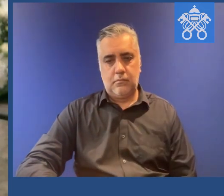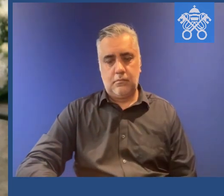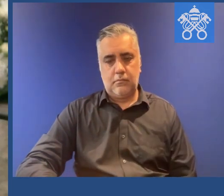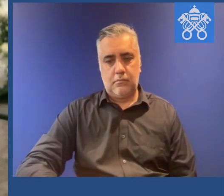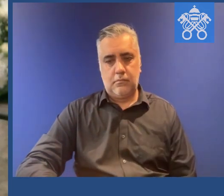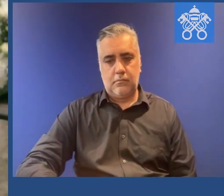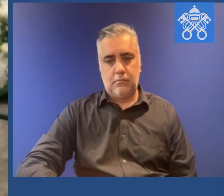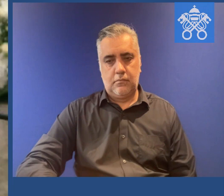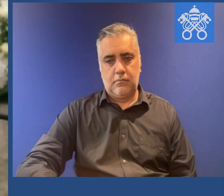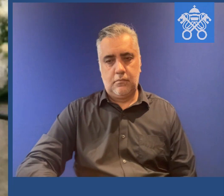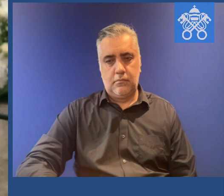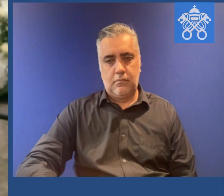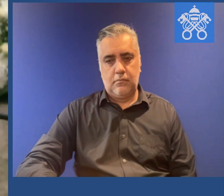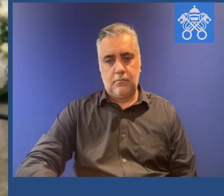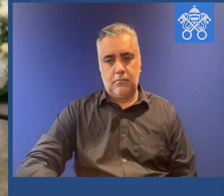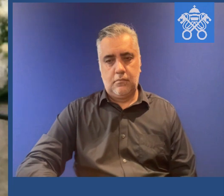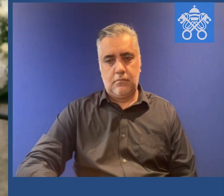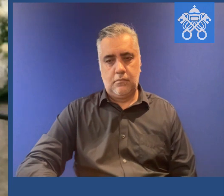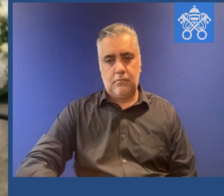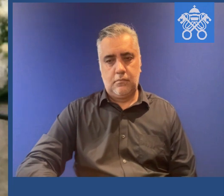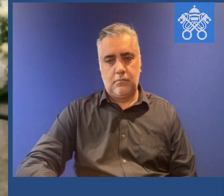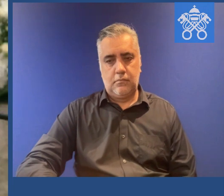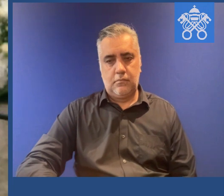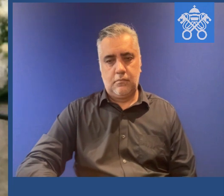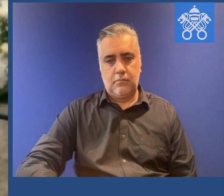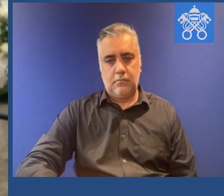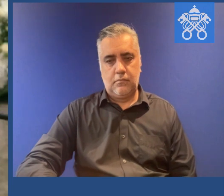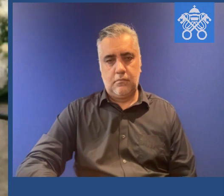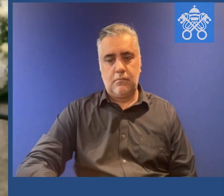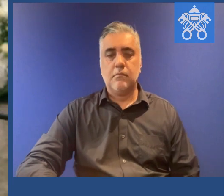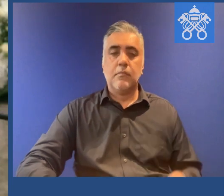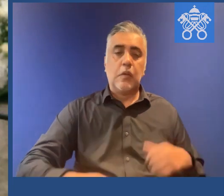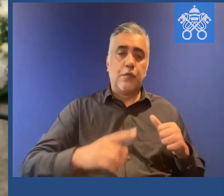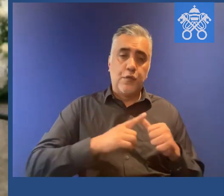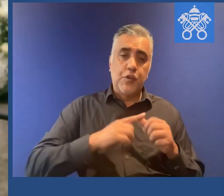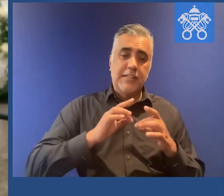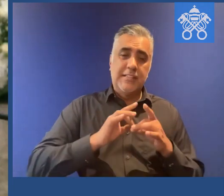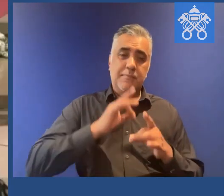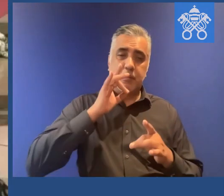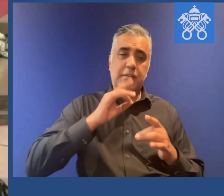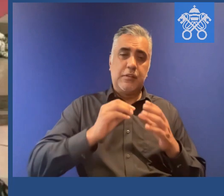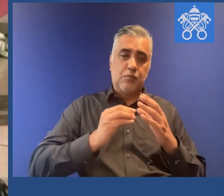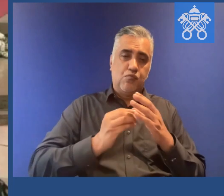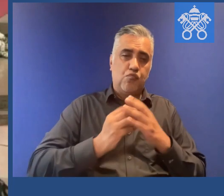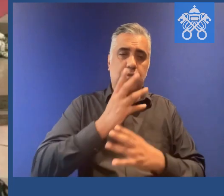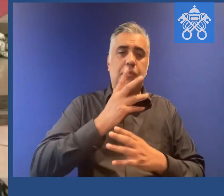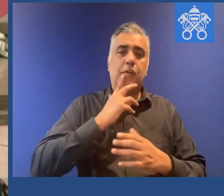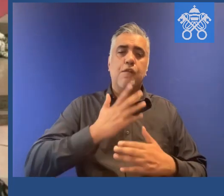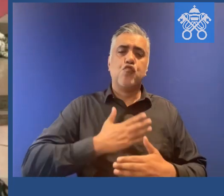persino gli abissi del dolore e della morte. First, the Spirit is a wellspring of